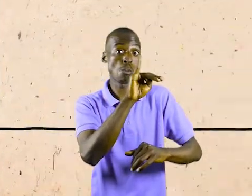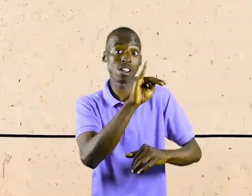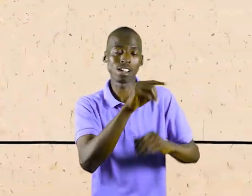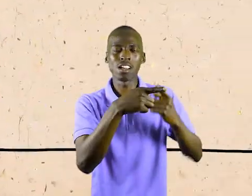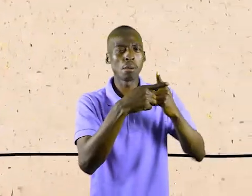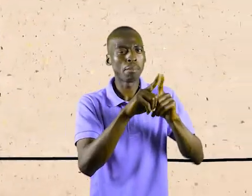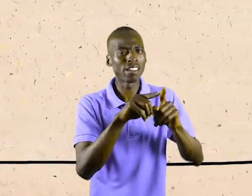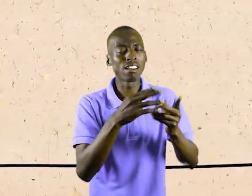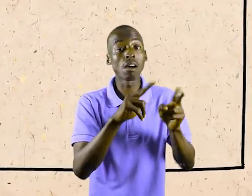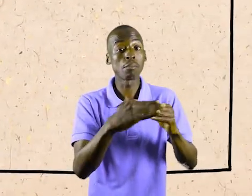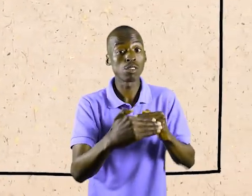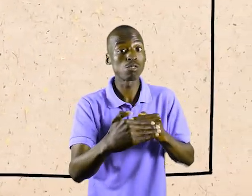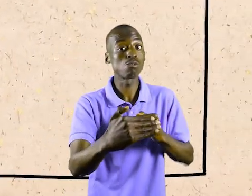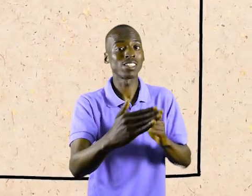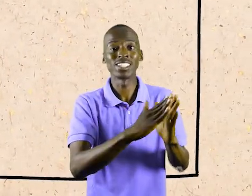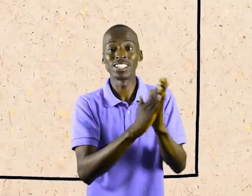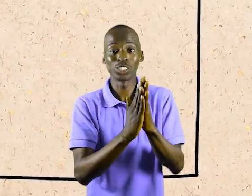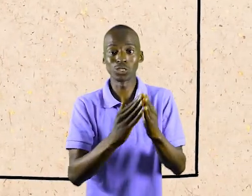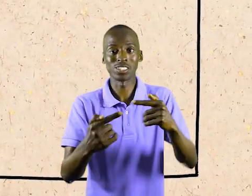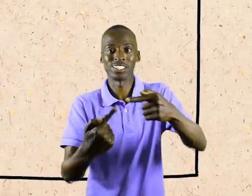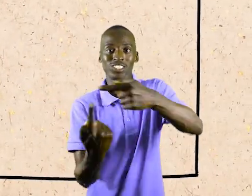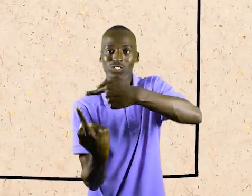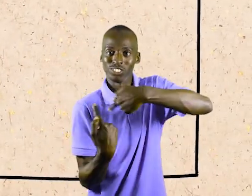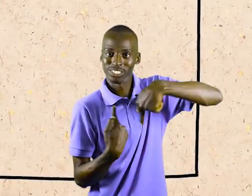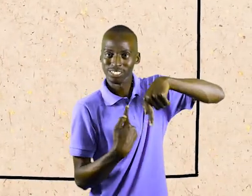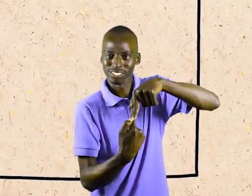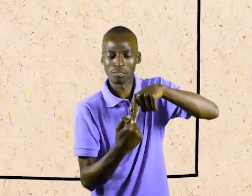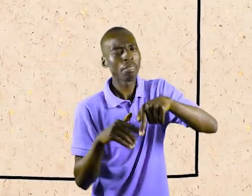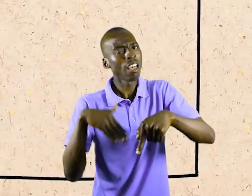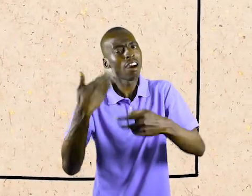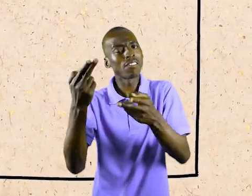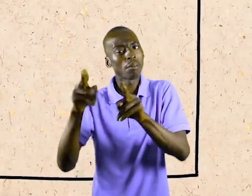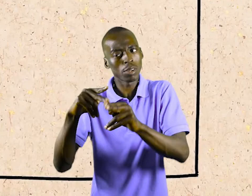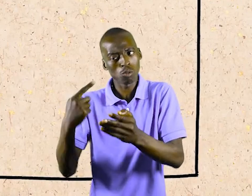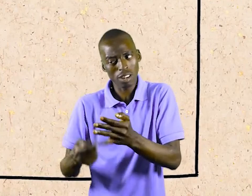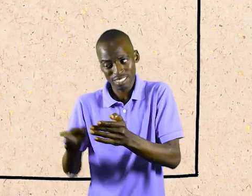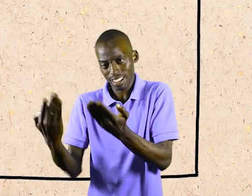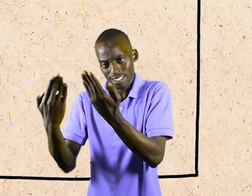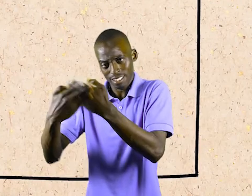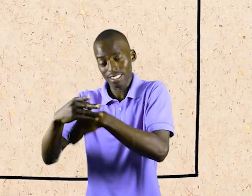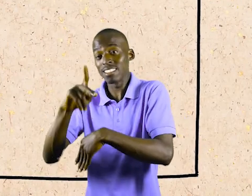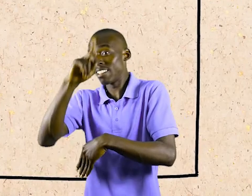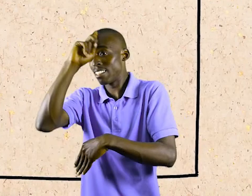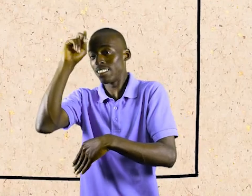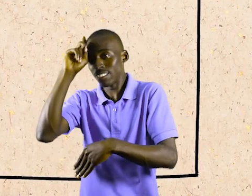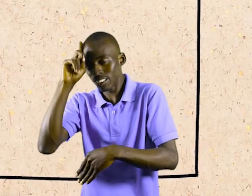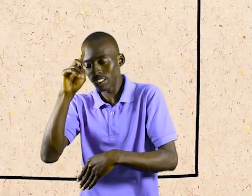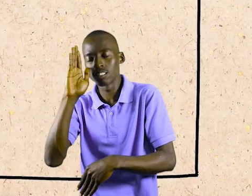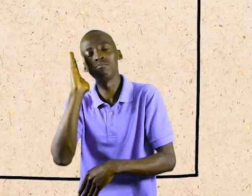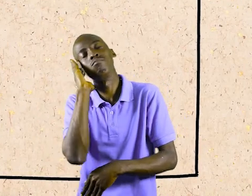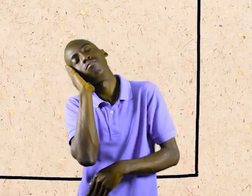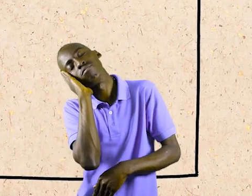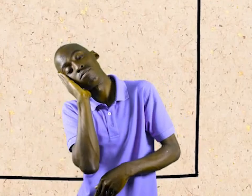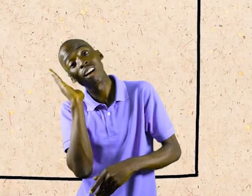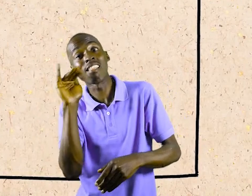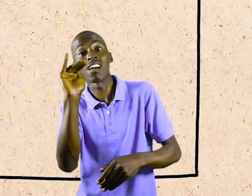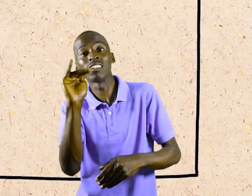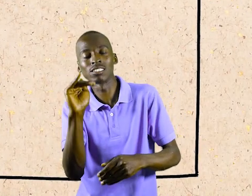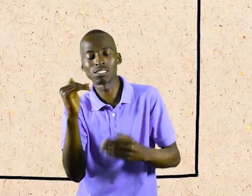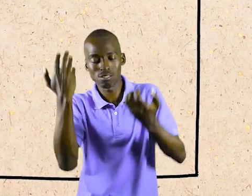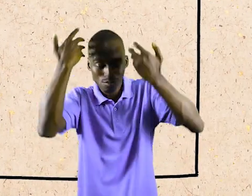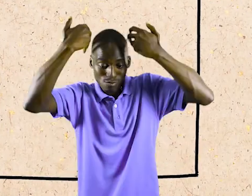But all of a sudden, the story pivots. It just so happens that night the king, he can't sleep. And he has the